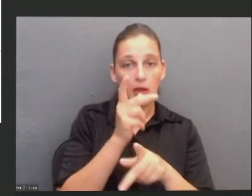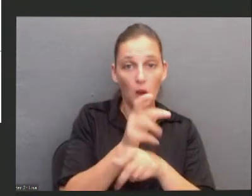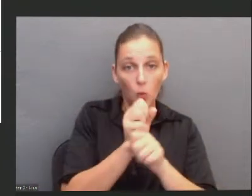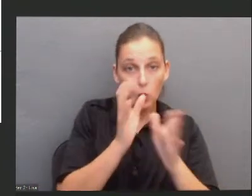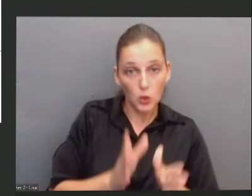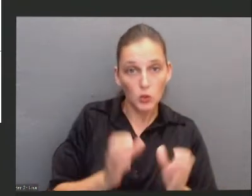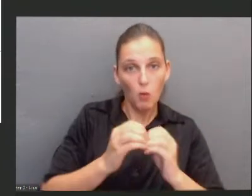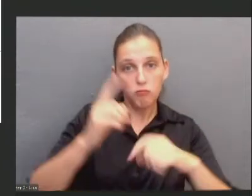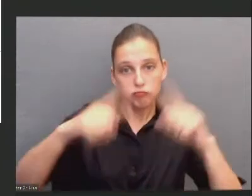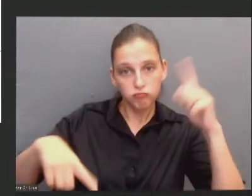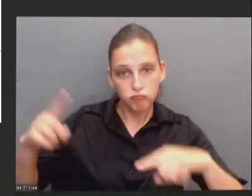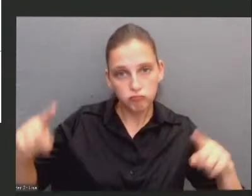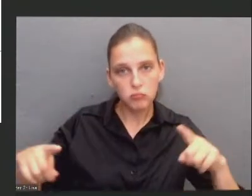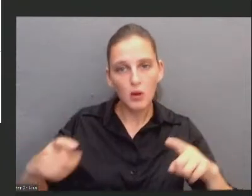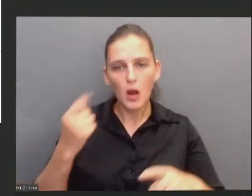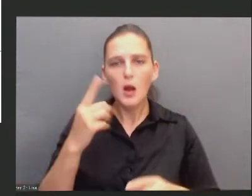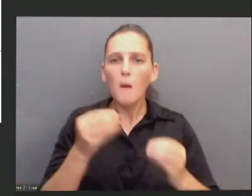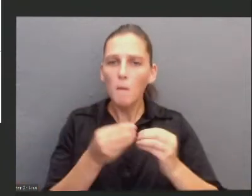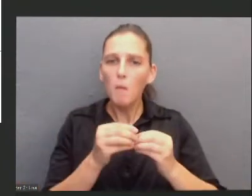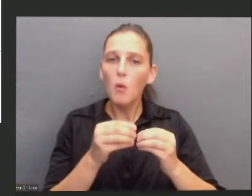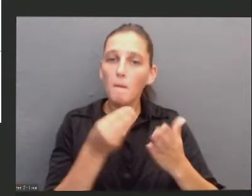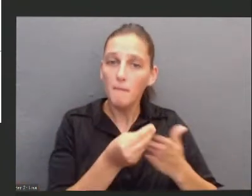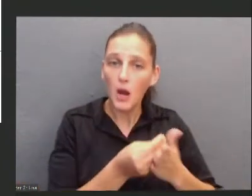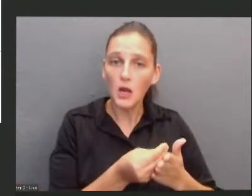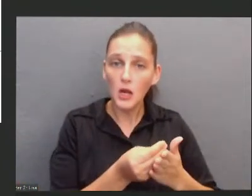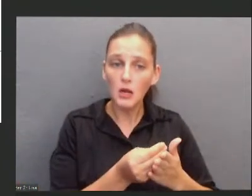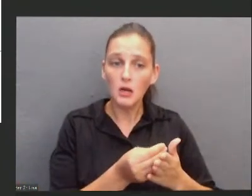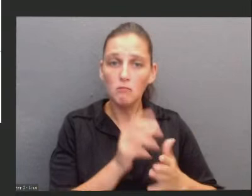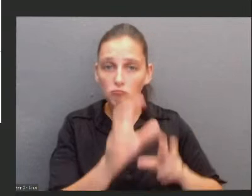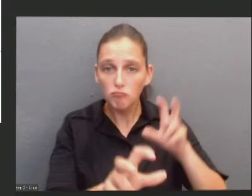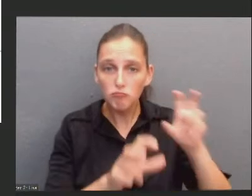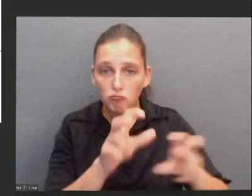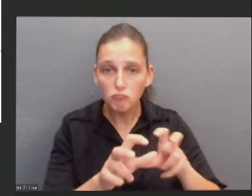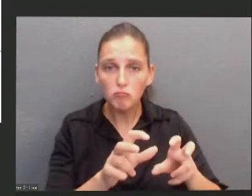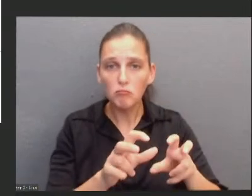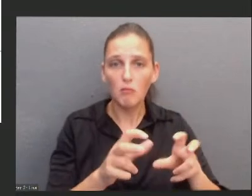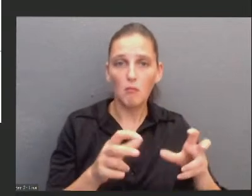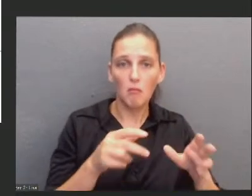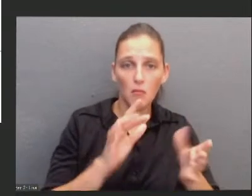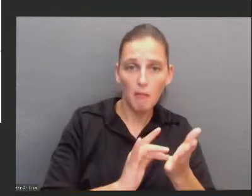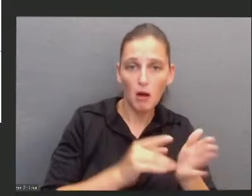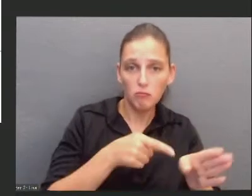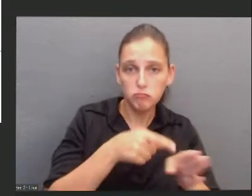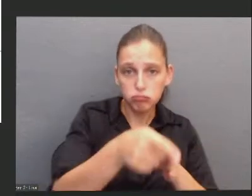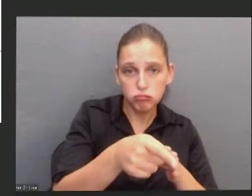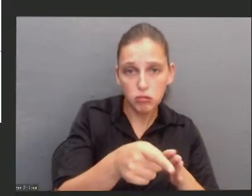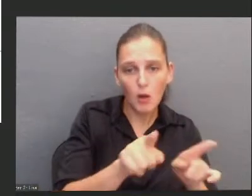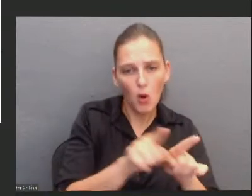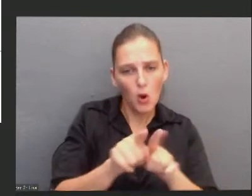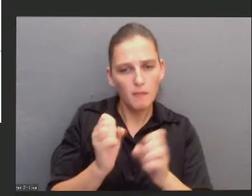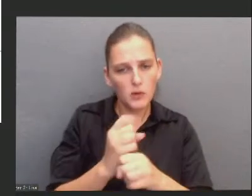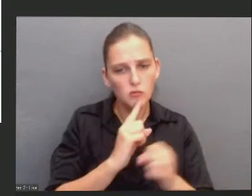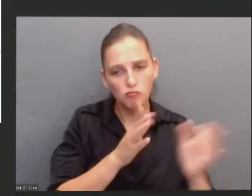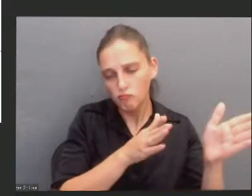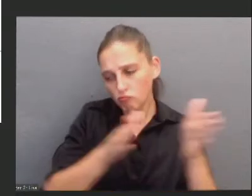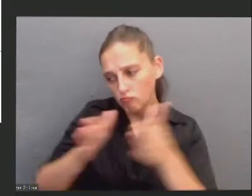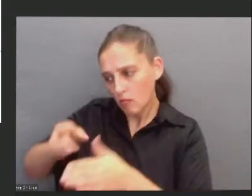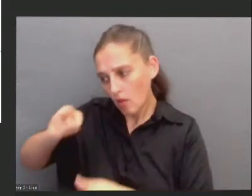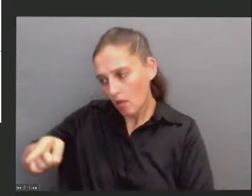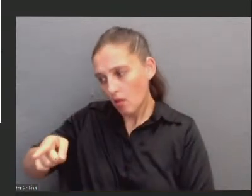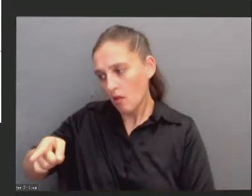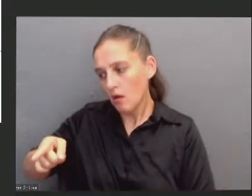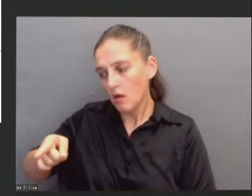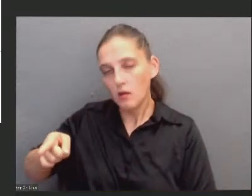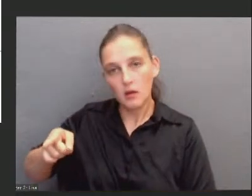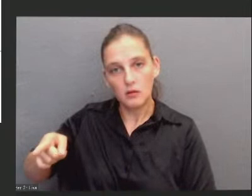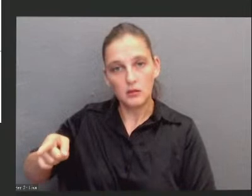health, but also make sure that the workforce reflects the diversity of the communities that have experienced the greatest harm during this